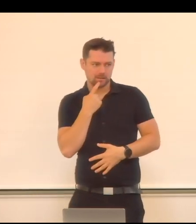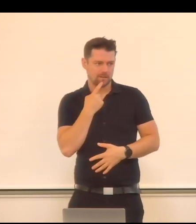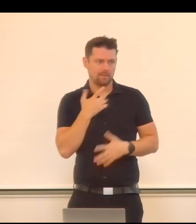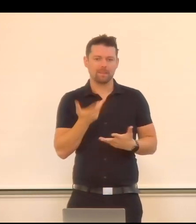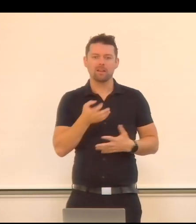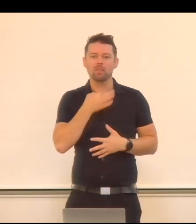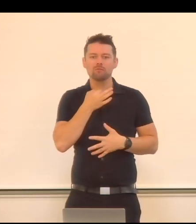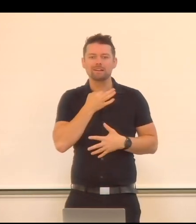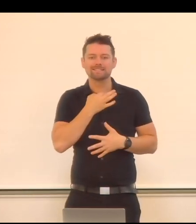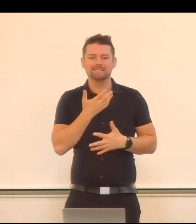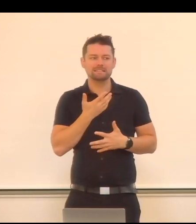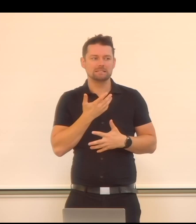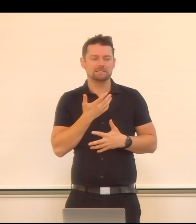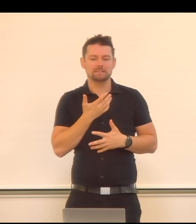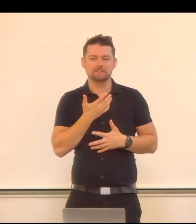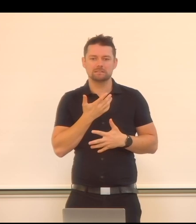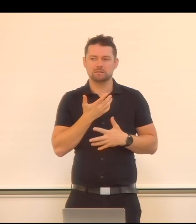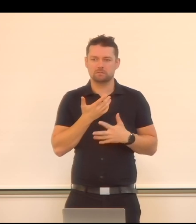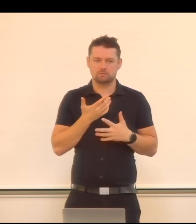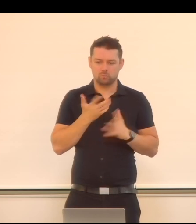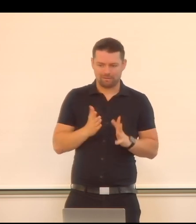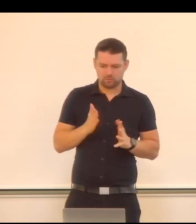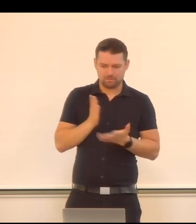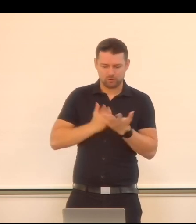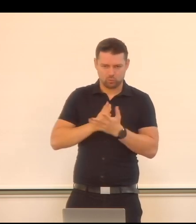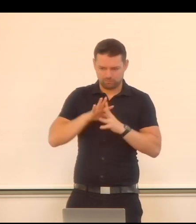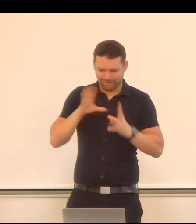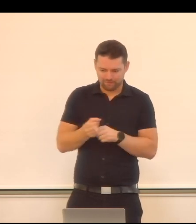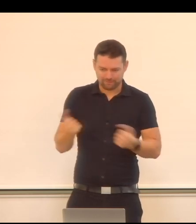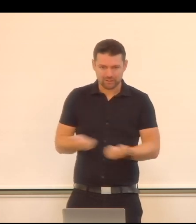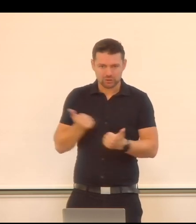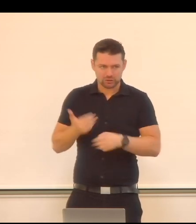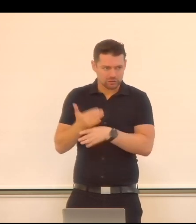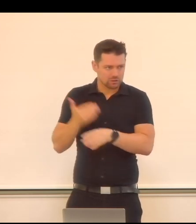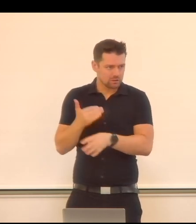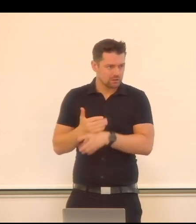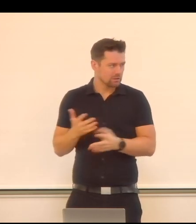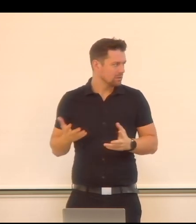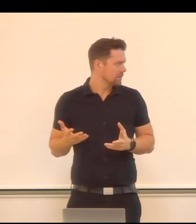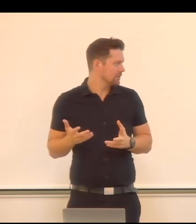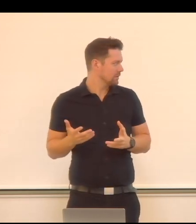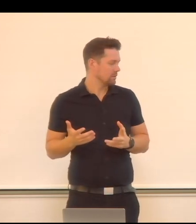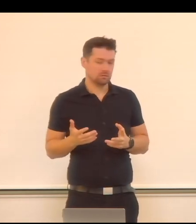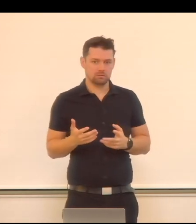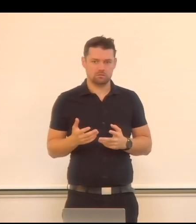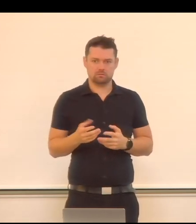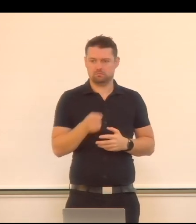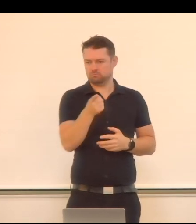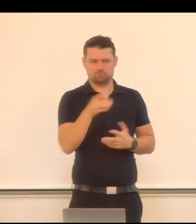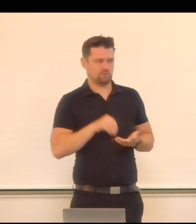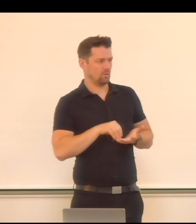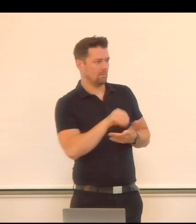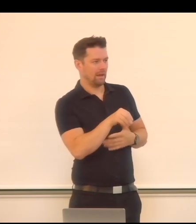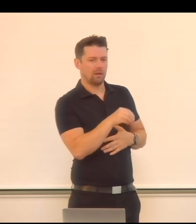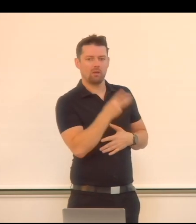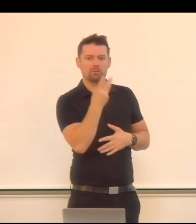is on the crew member to not get the work done, and so they paid, $3,000 to go do an analog, and